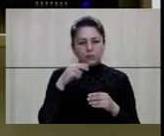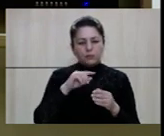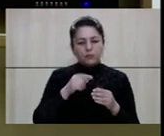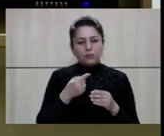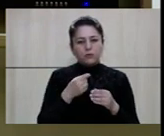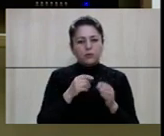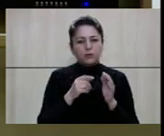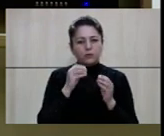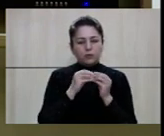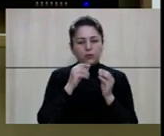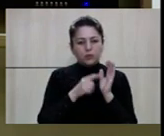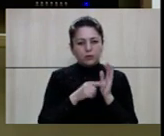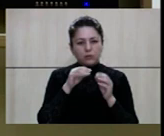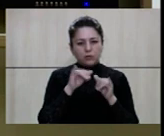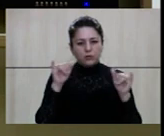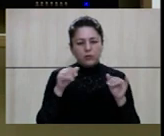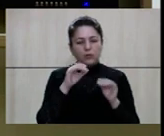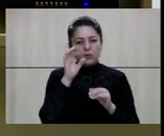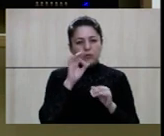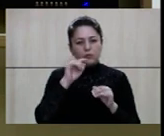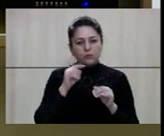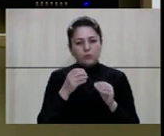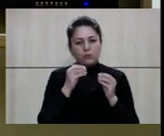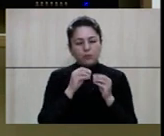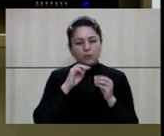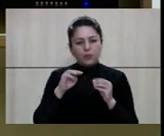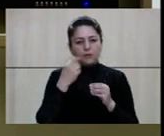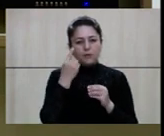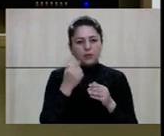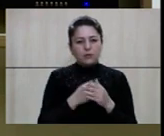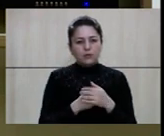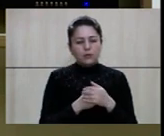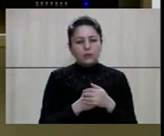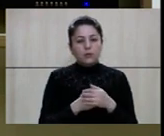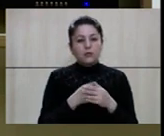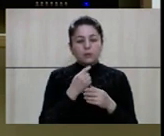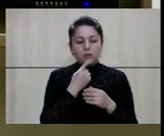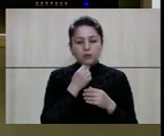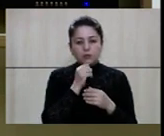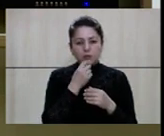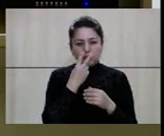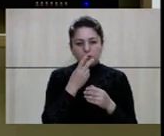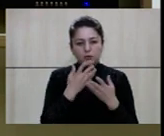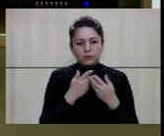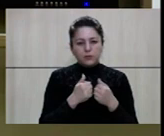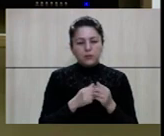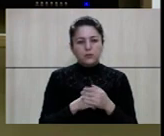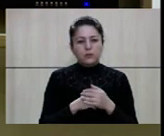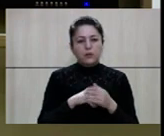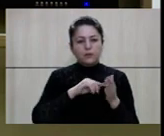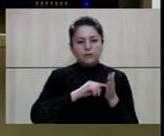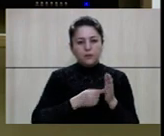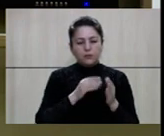820,7 ni ko'paytiramiz 0,10000 dan 1 ga. Qani hisoblangchi? Virgulni